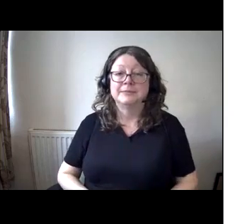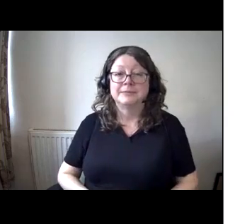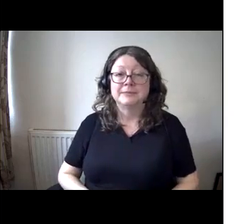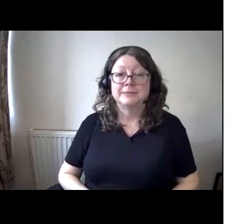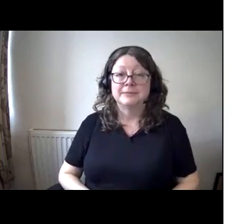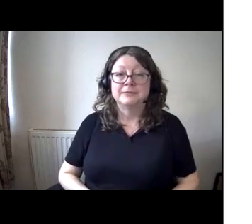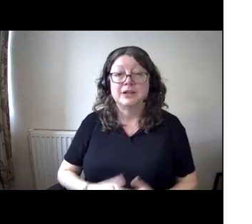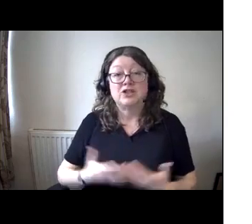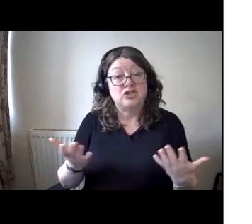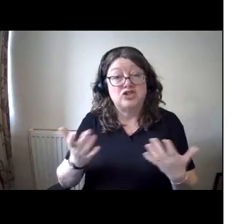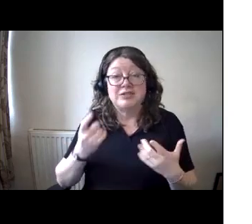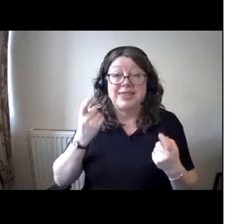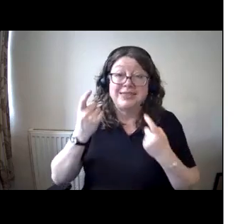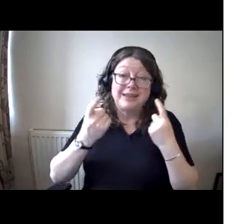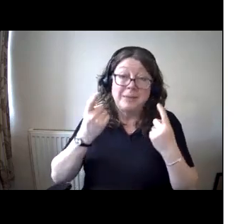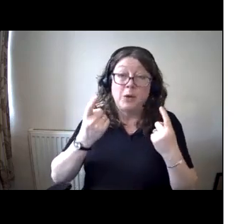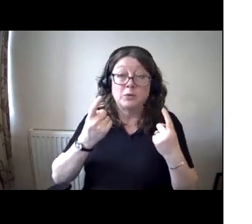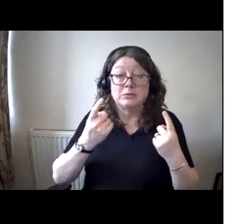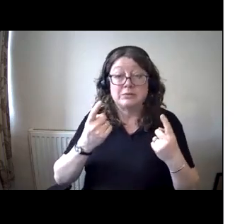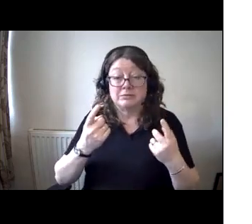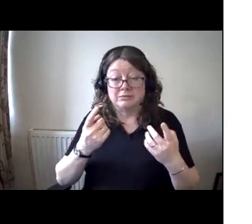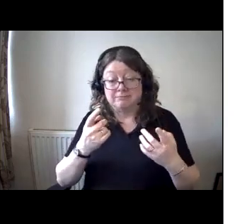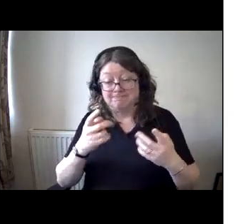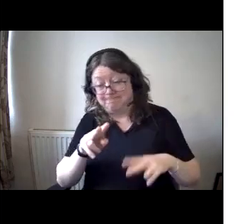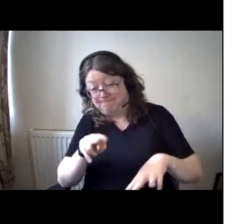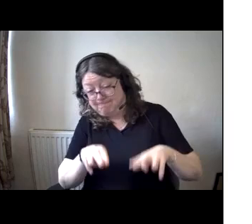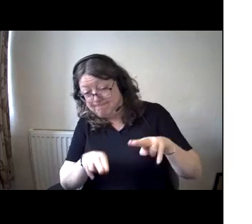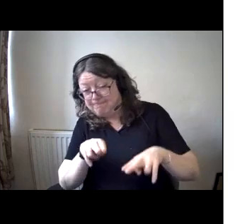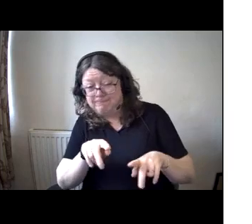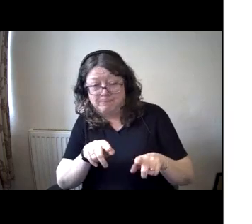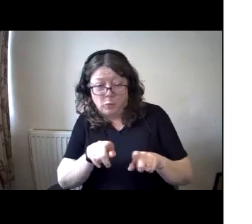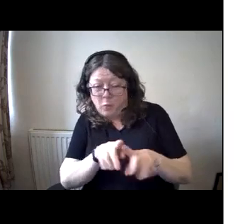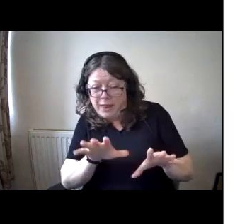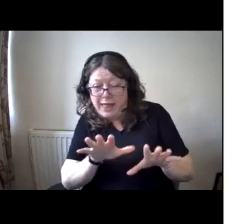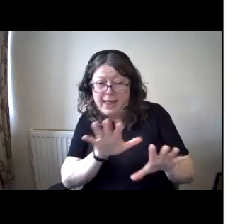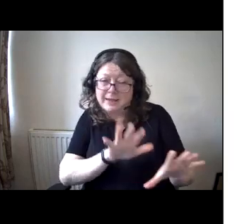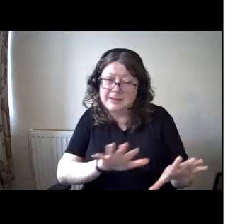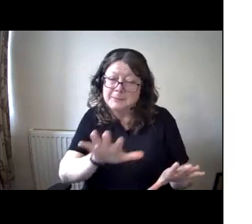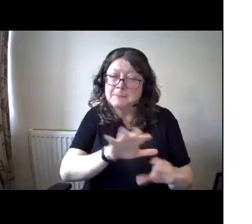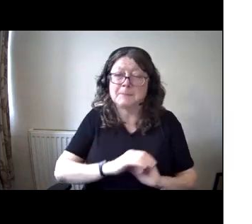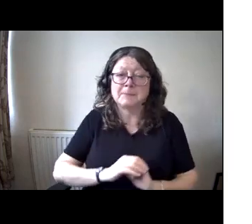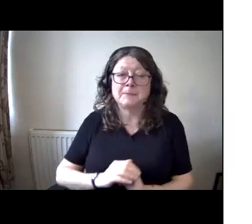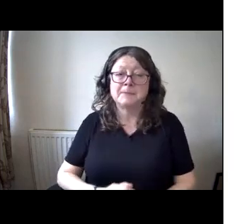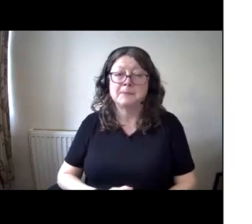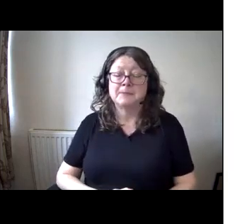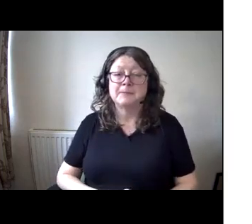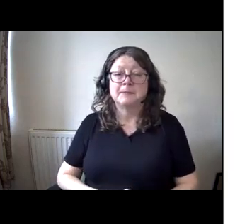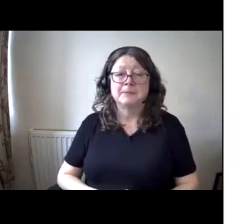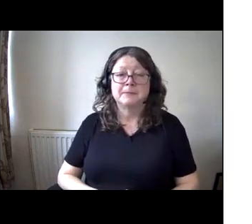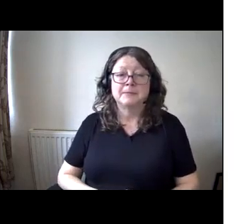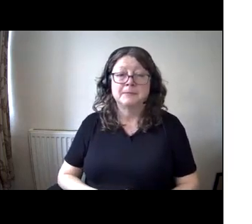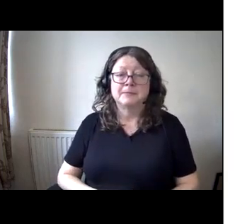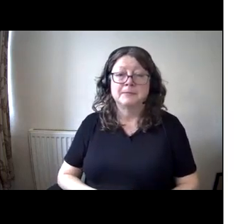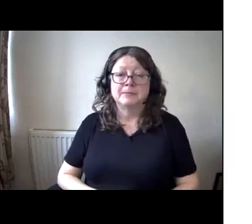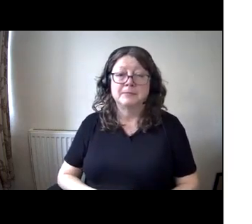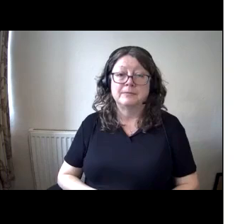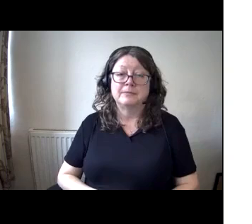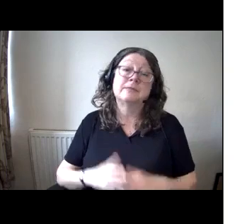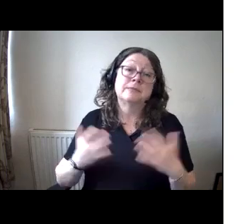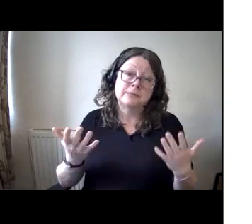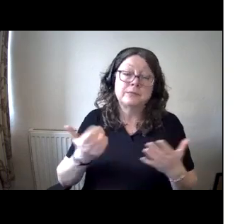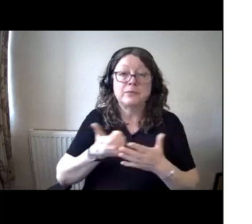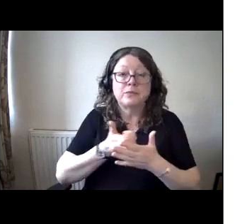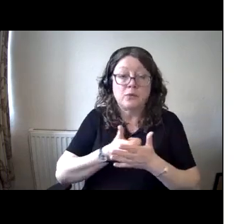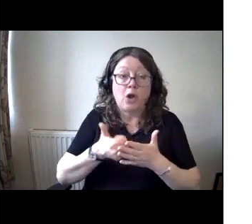just thinking about what that might look like for some of our young people. So thinking, quite often it might be